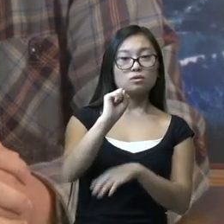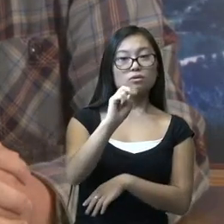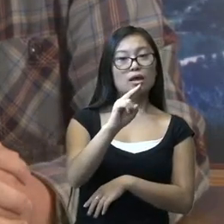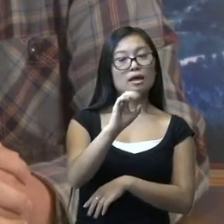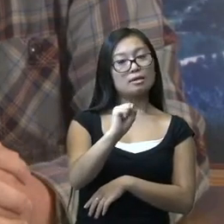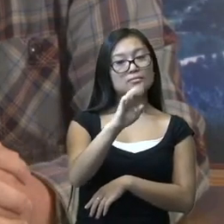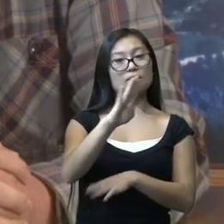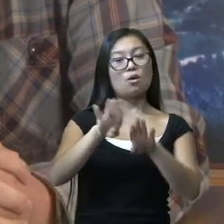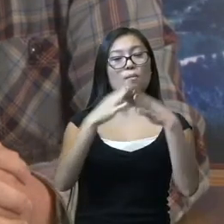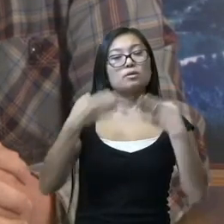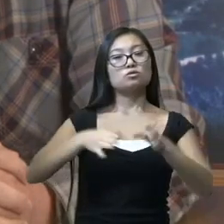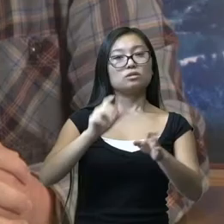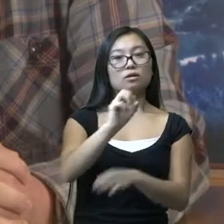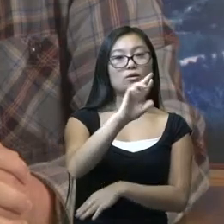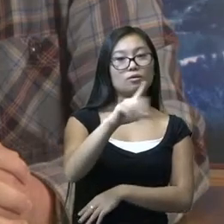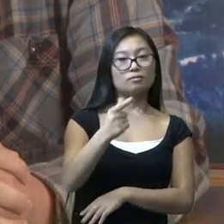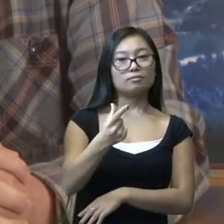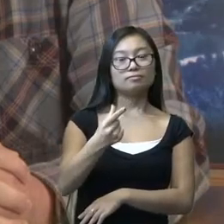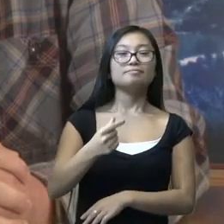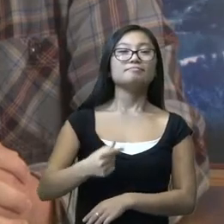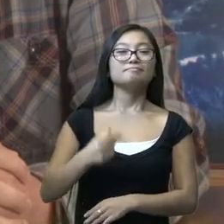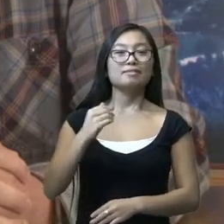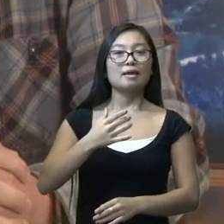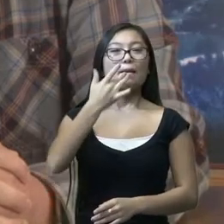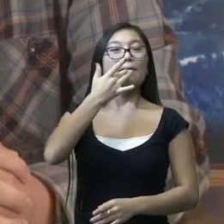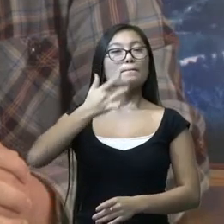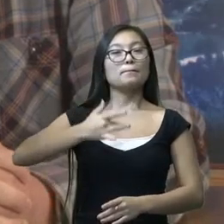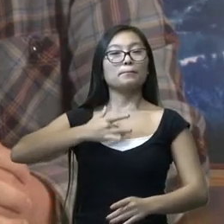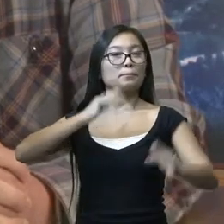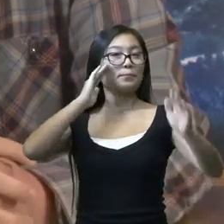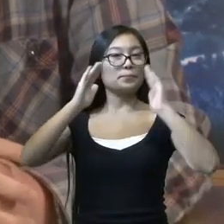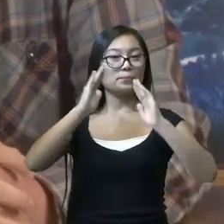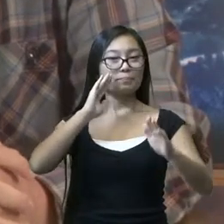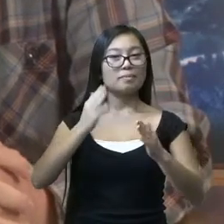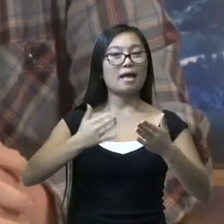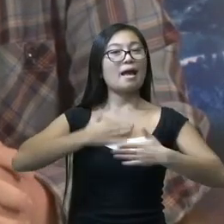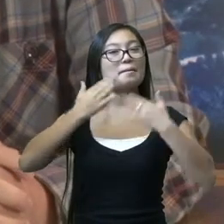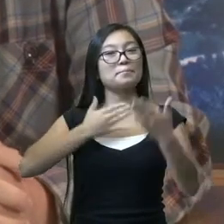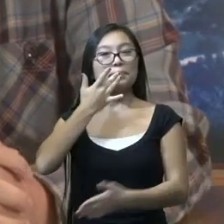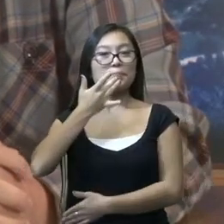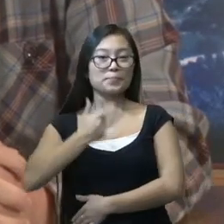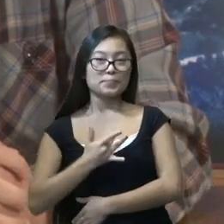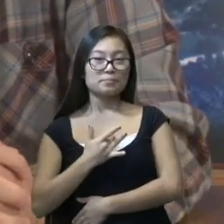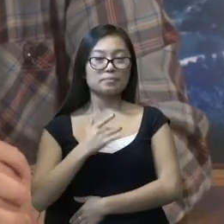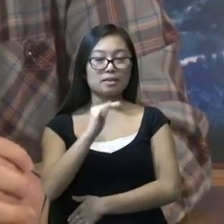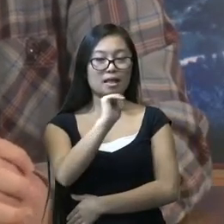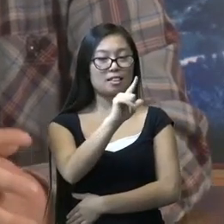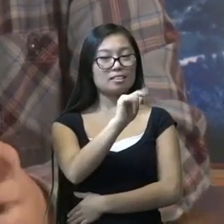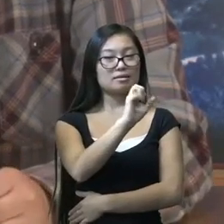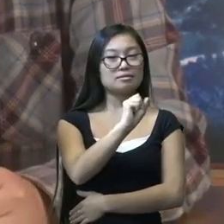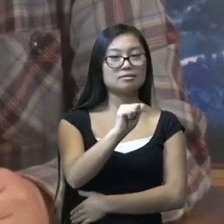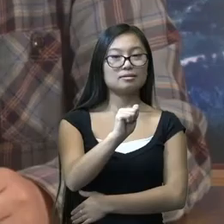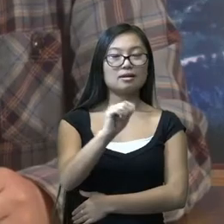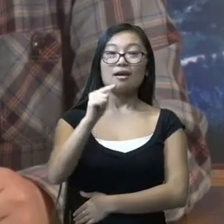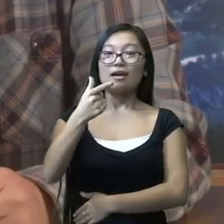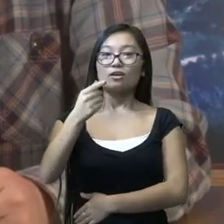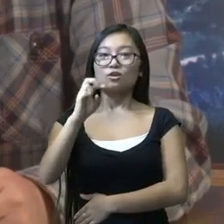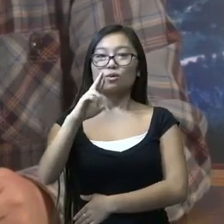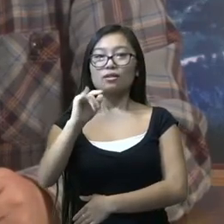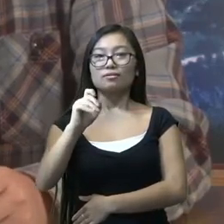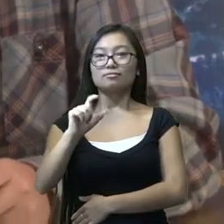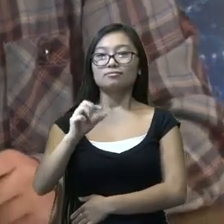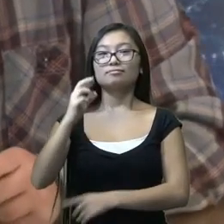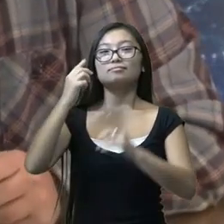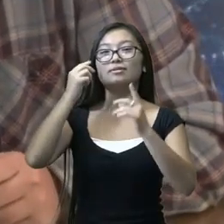On another note, we would like to give a few birthday shout-outs to our fellow Chargers. We would like to wish a happy birthday to Alyssa Aguilar. Hey, I heard there's a surprise